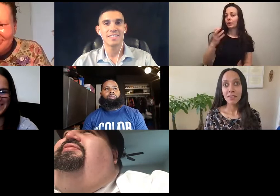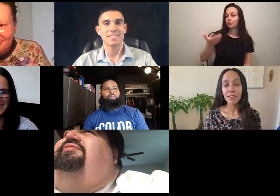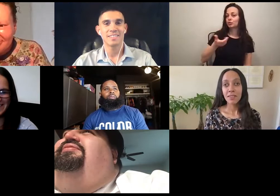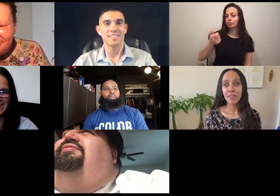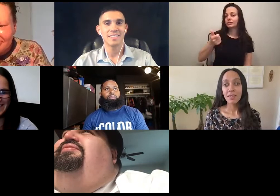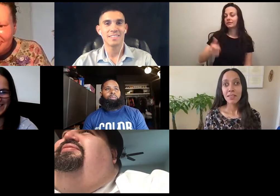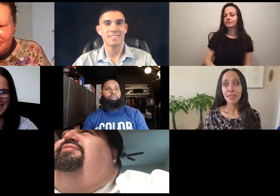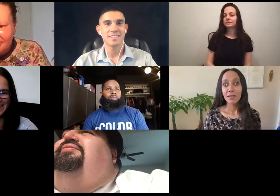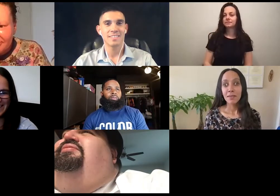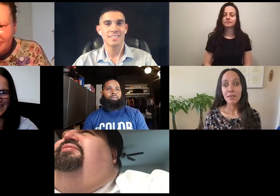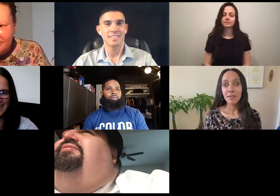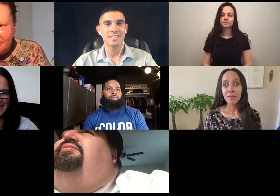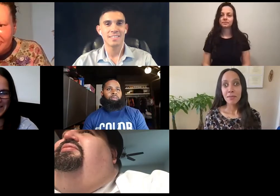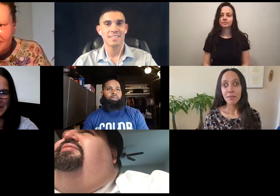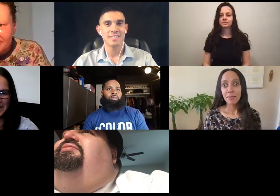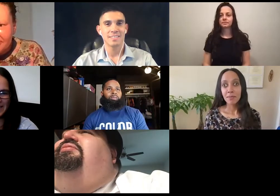us?